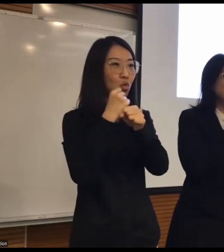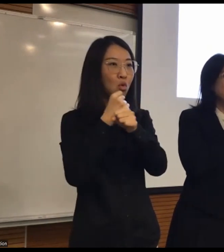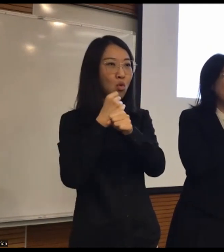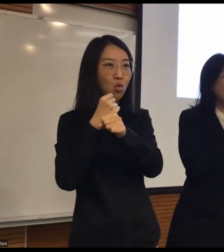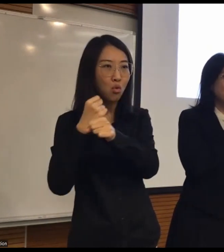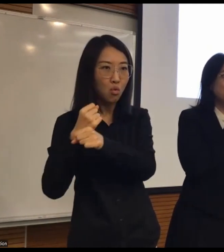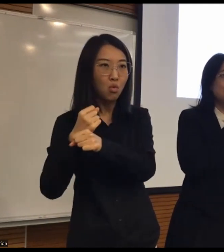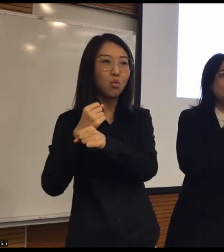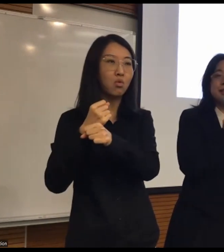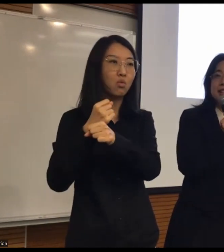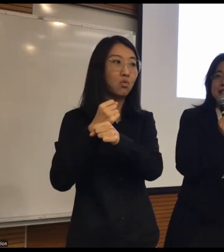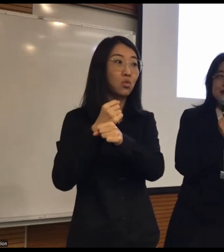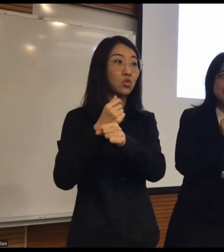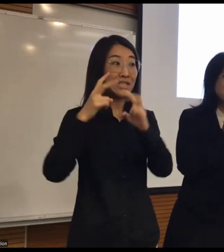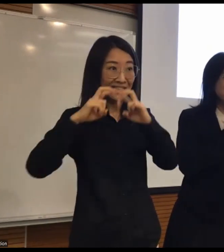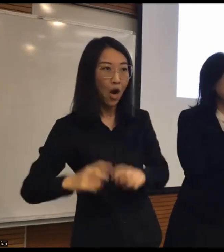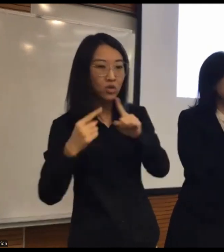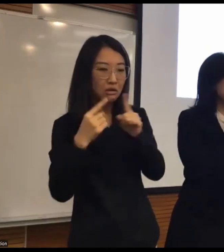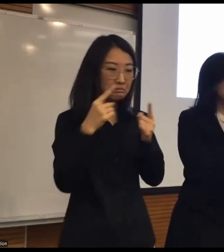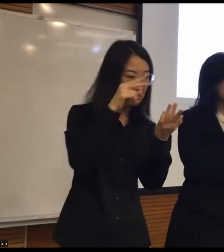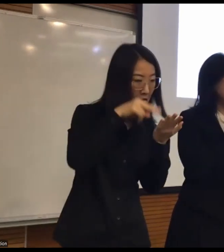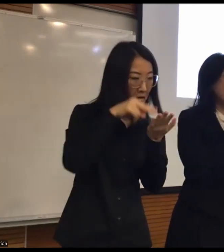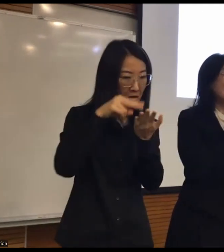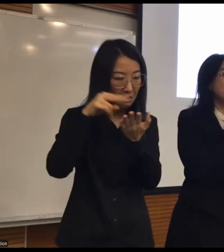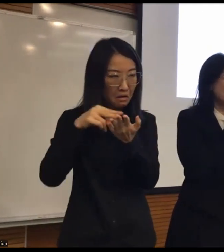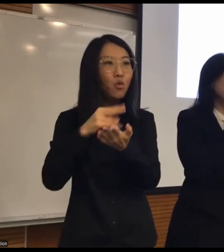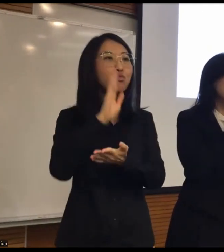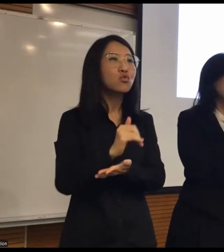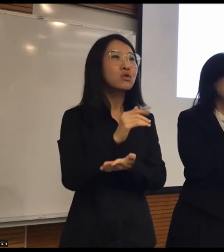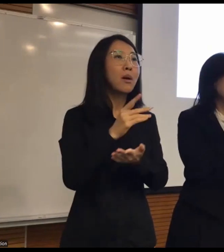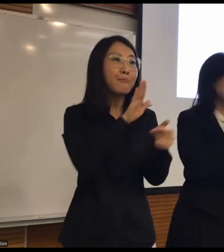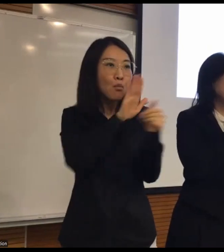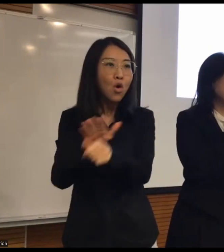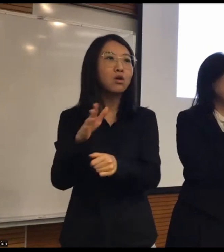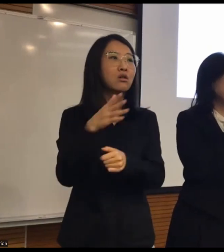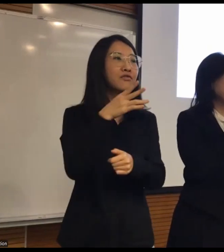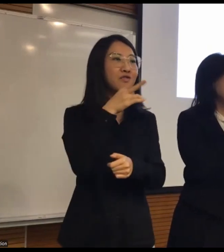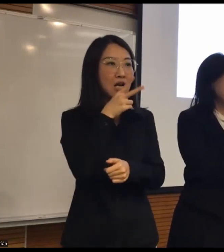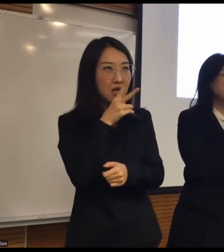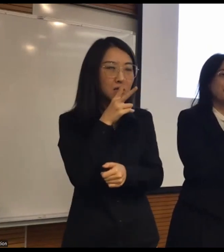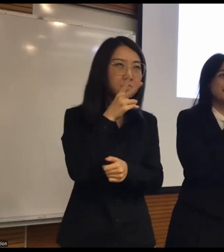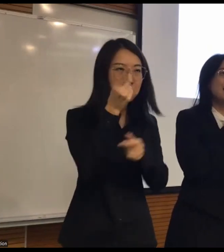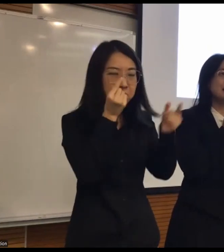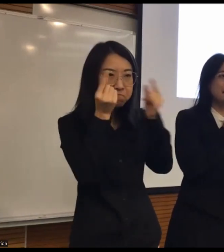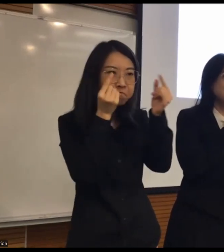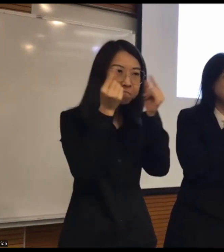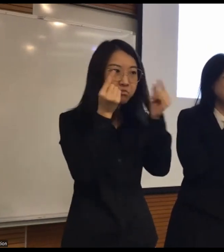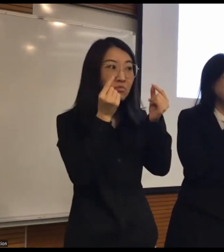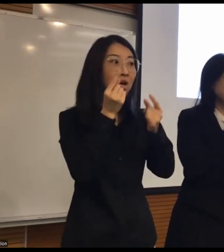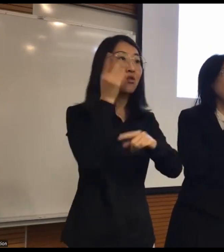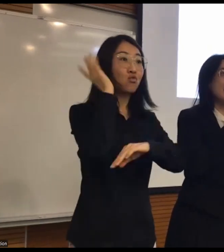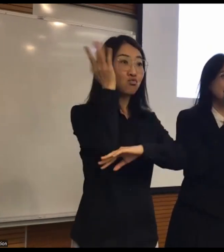read widely by a lot of researchers in the field of interpreting and benefited a lot from the introduction of works on